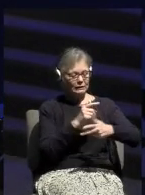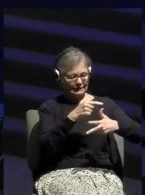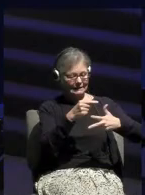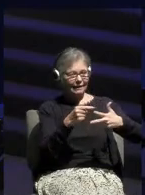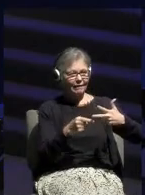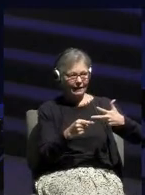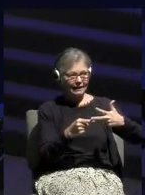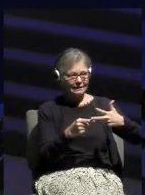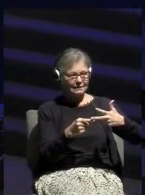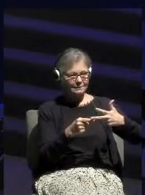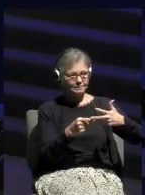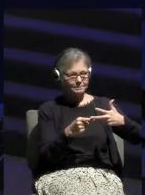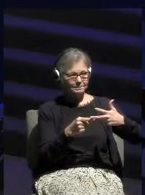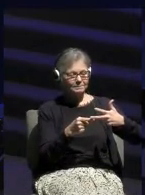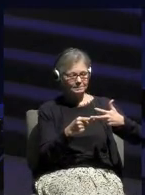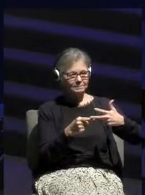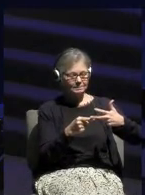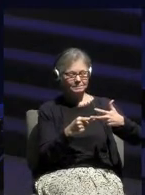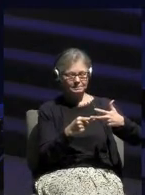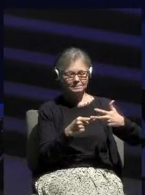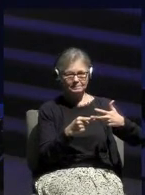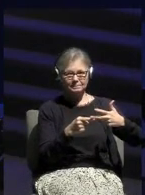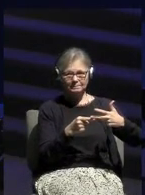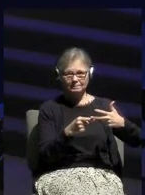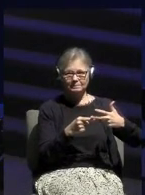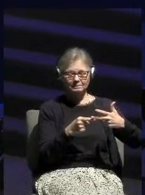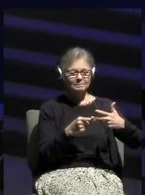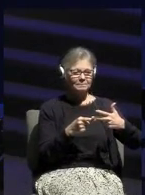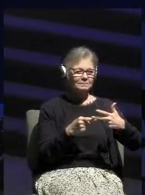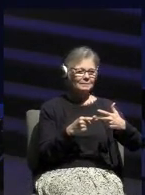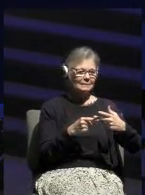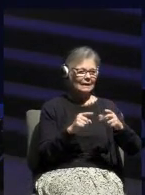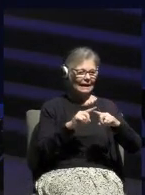all three of these literary